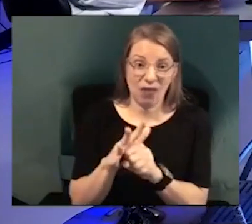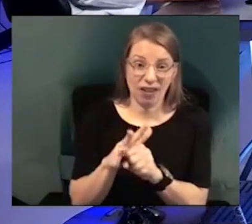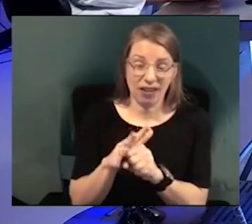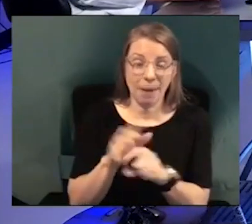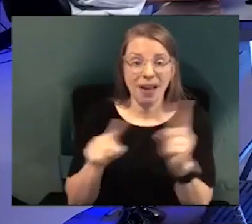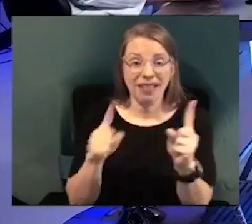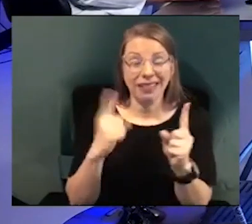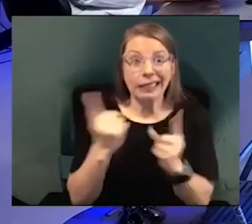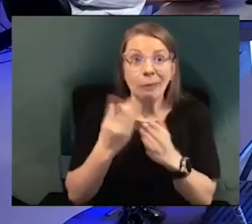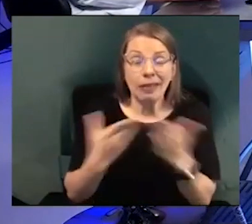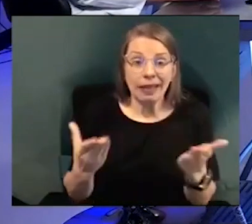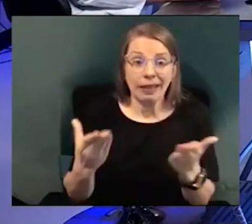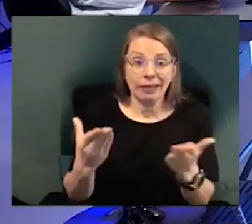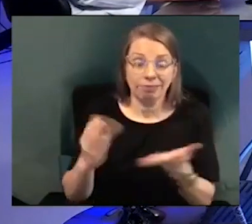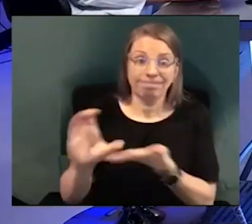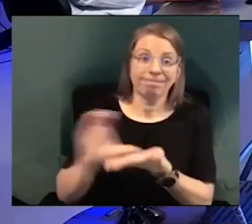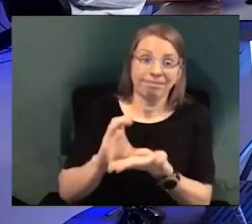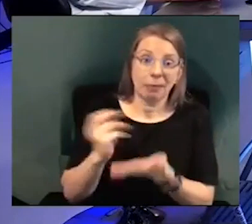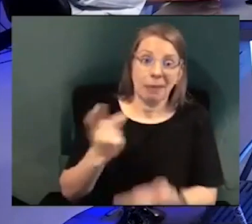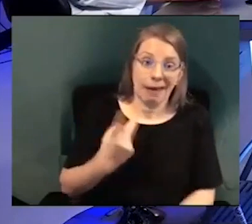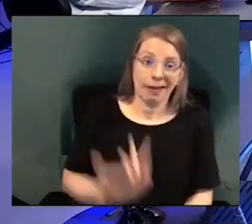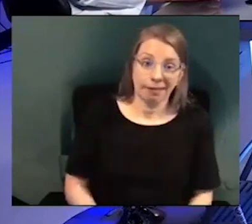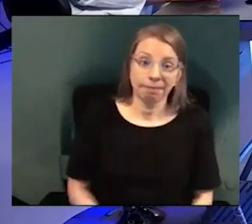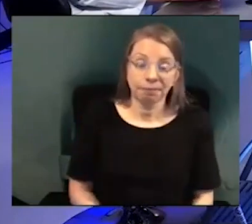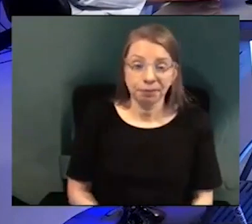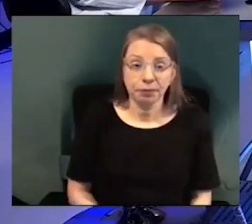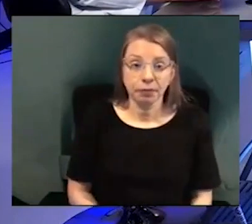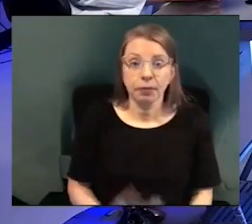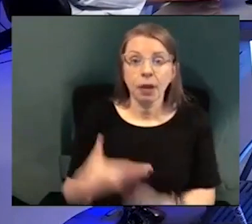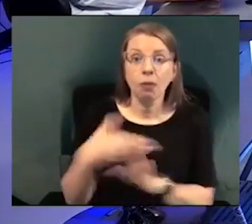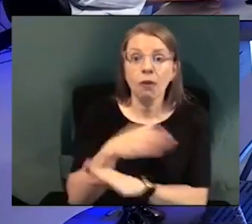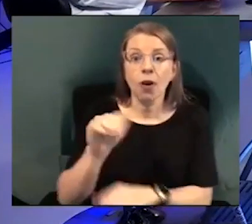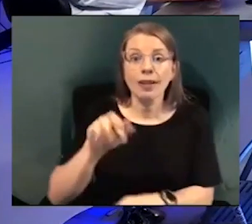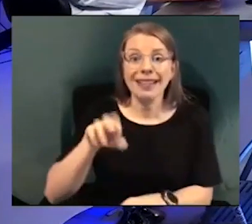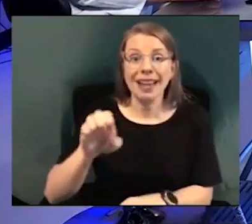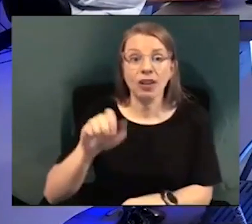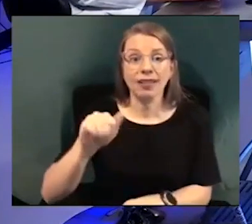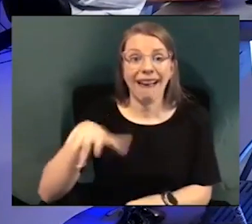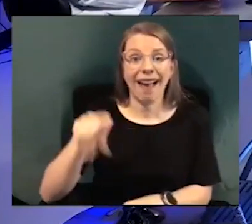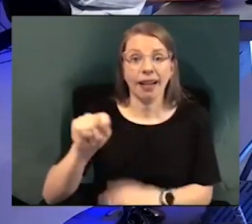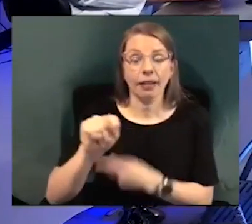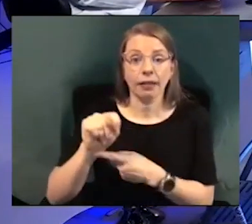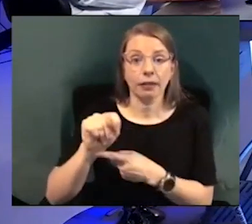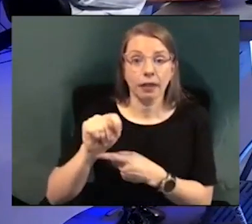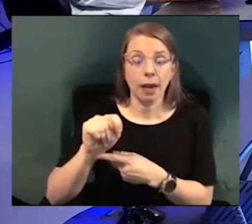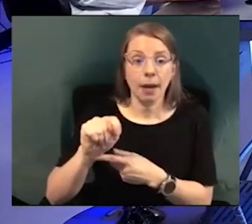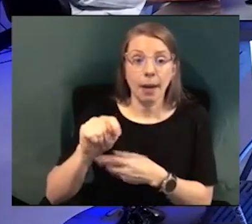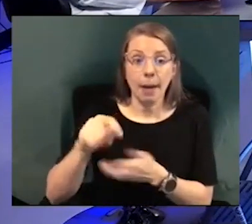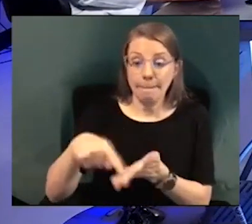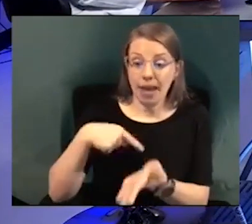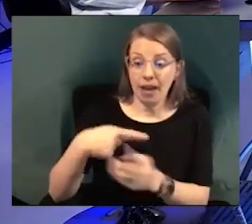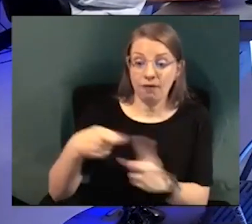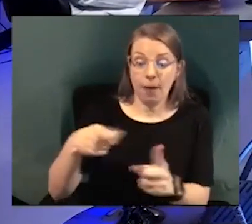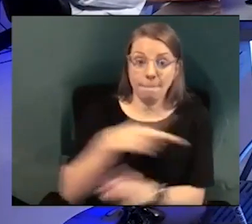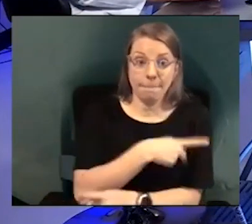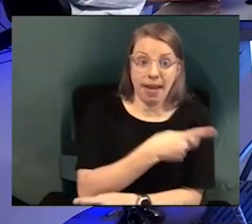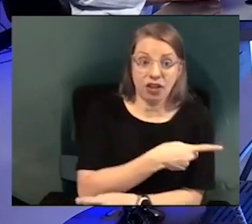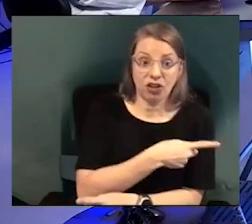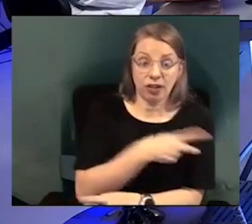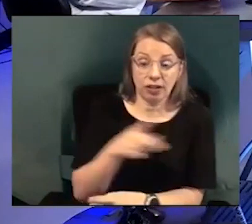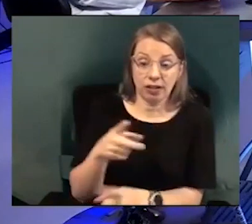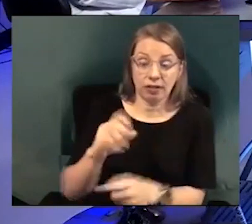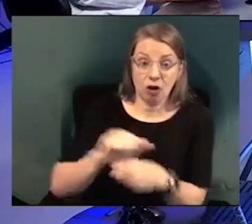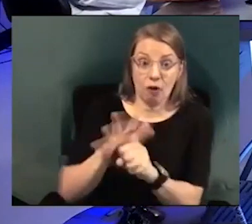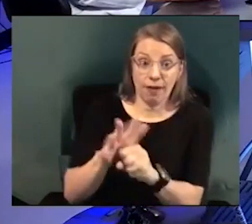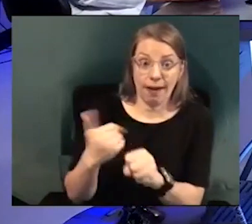And prior to having the CARES Act, we wouldn't have been able to get paid on those patients at all. So at least it's something, and to